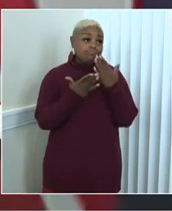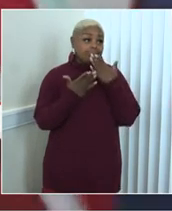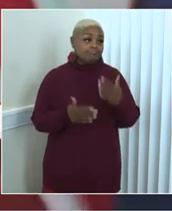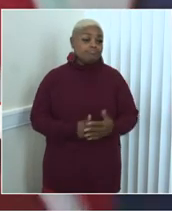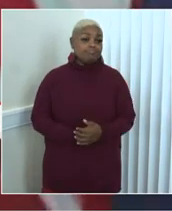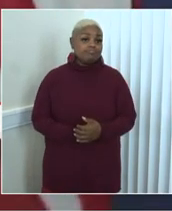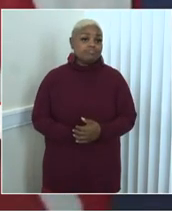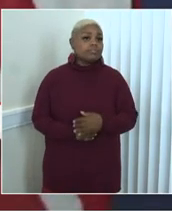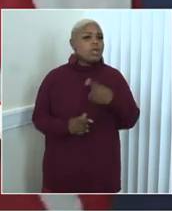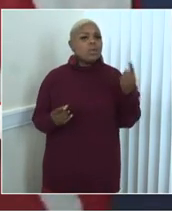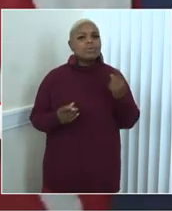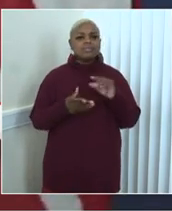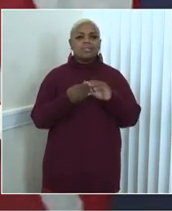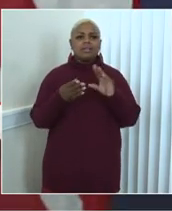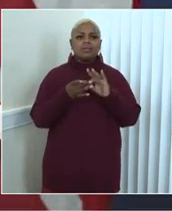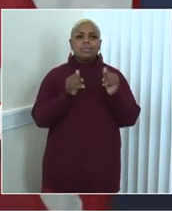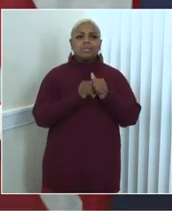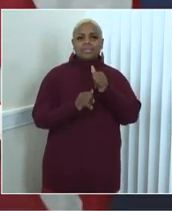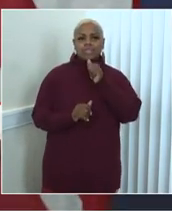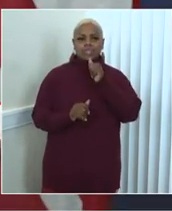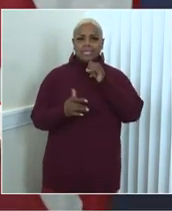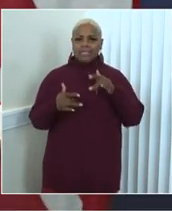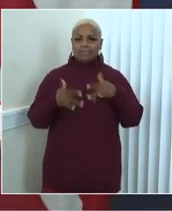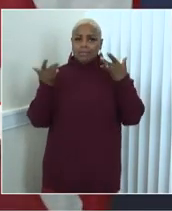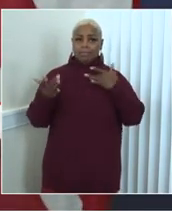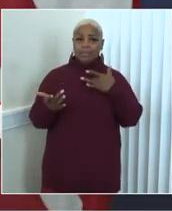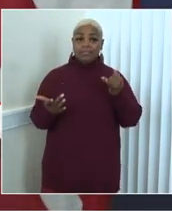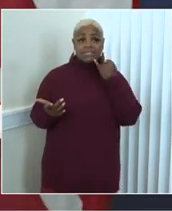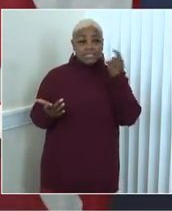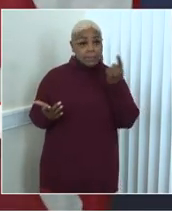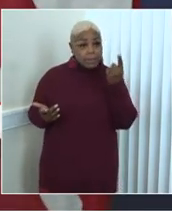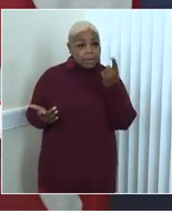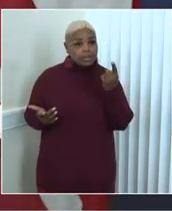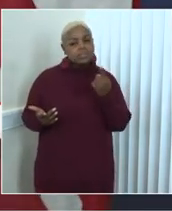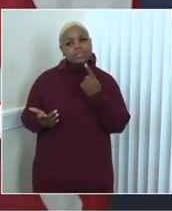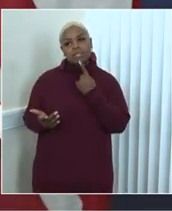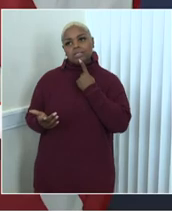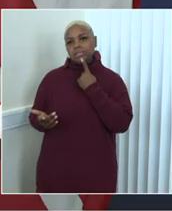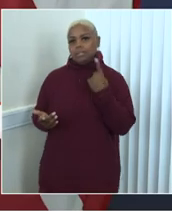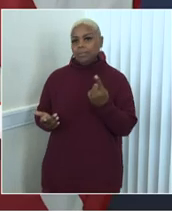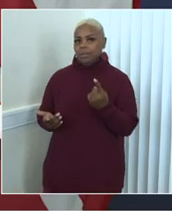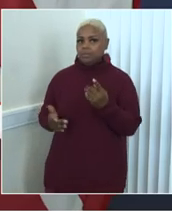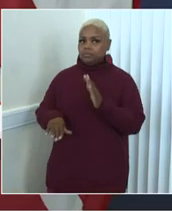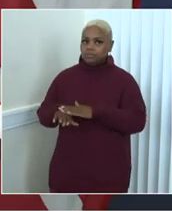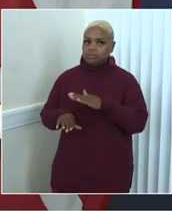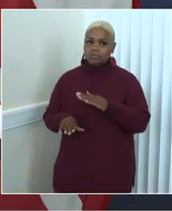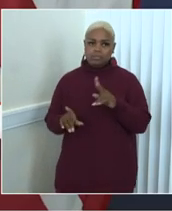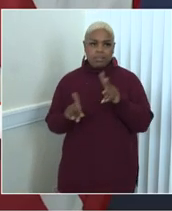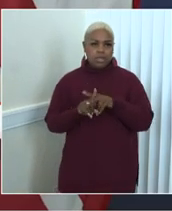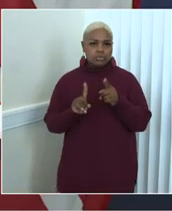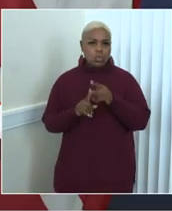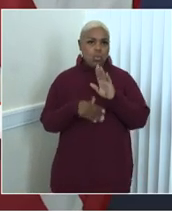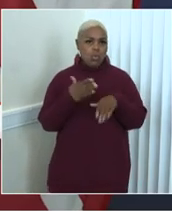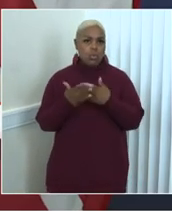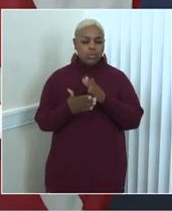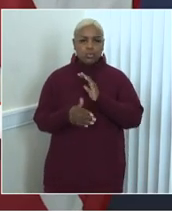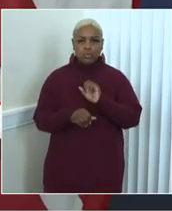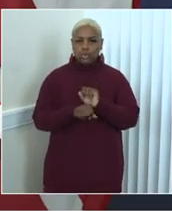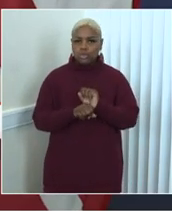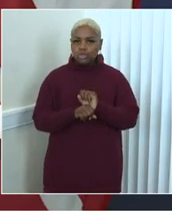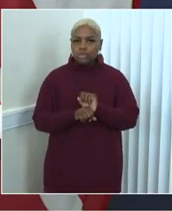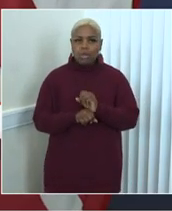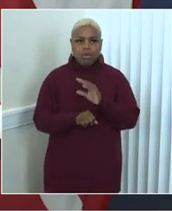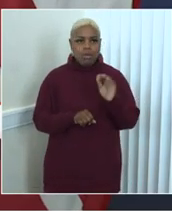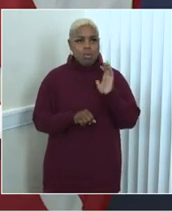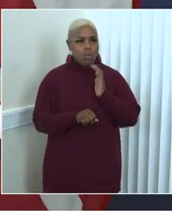around security events, if you see something, say something. This applies to our employees as well as our customers. You can send a text message to